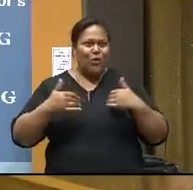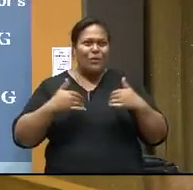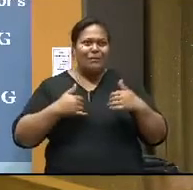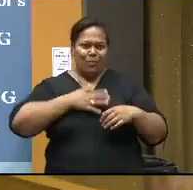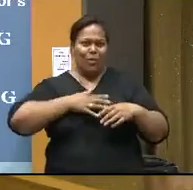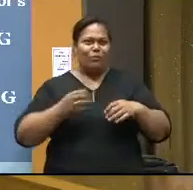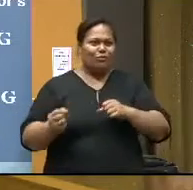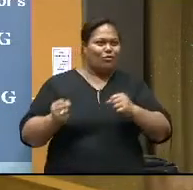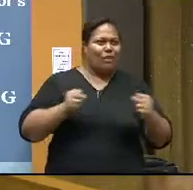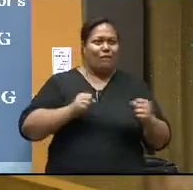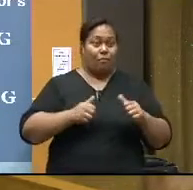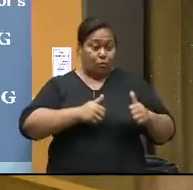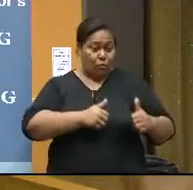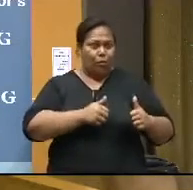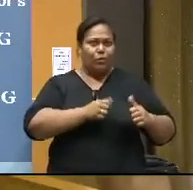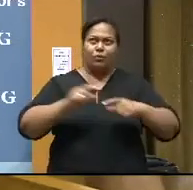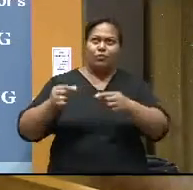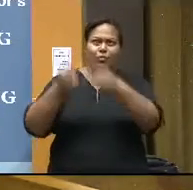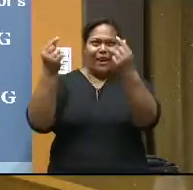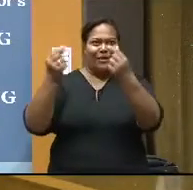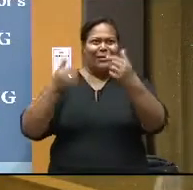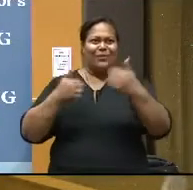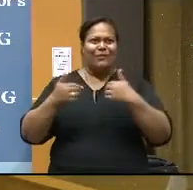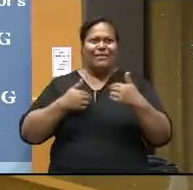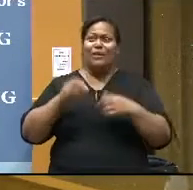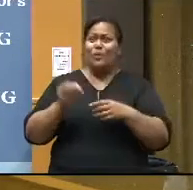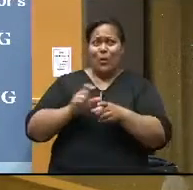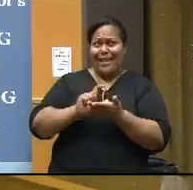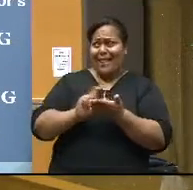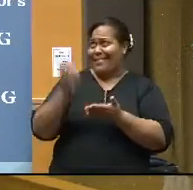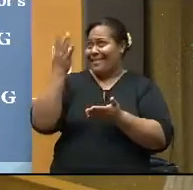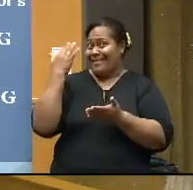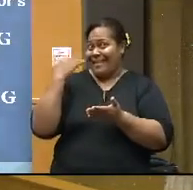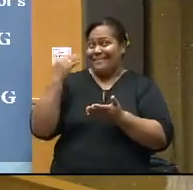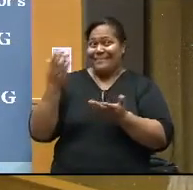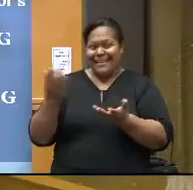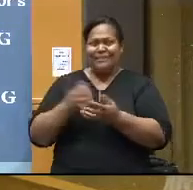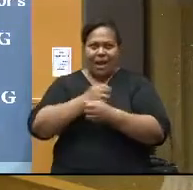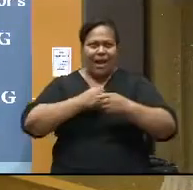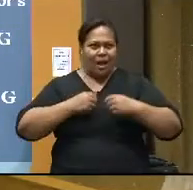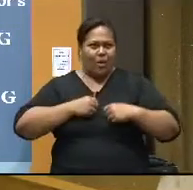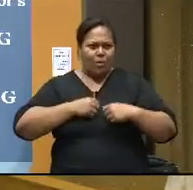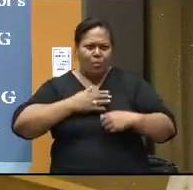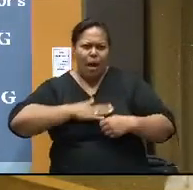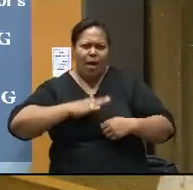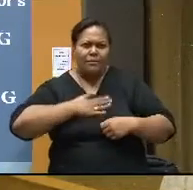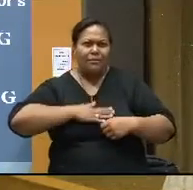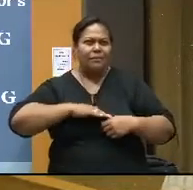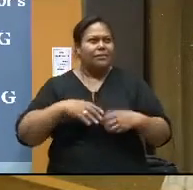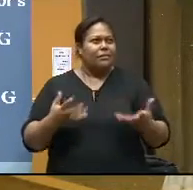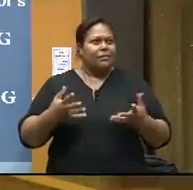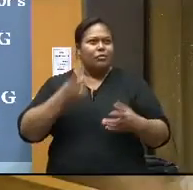a great university. So clearly, at that time, it was our intention to drive